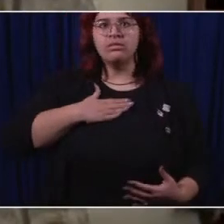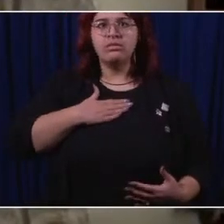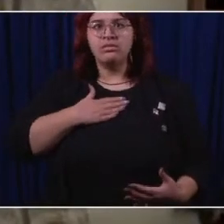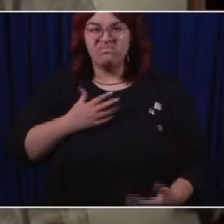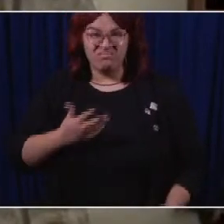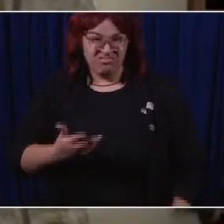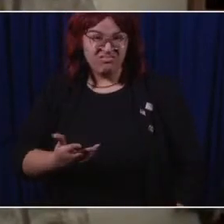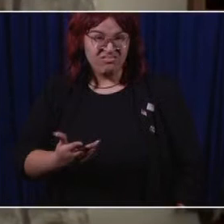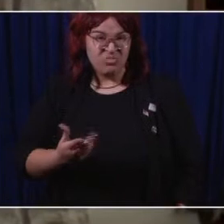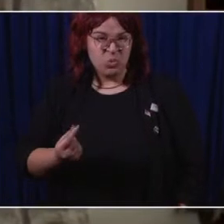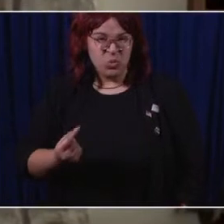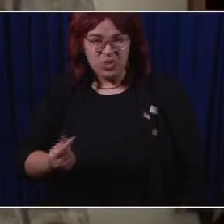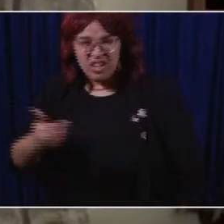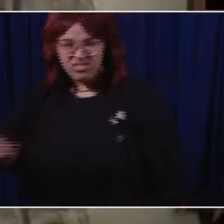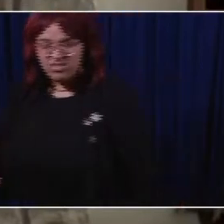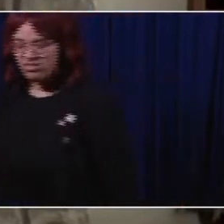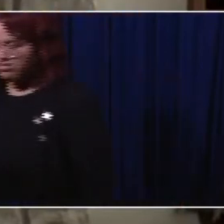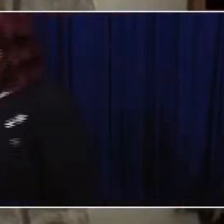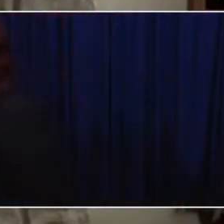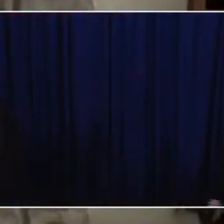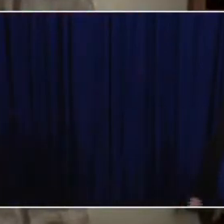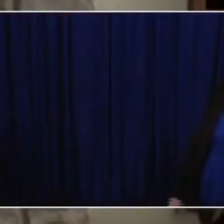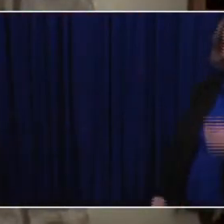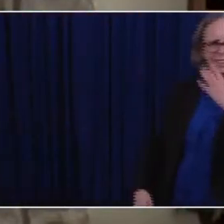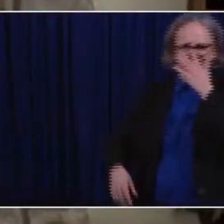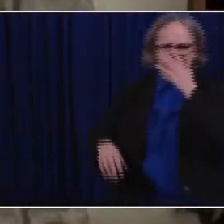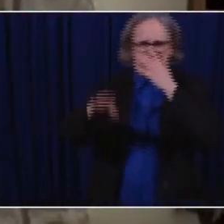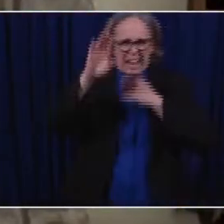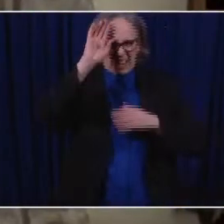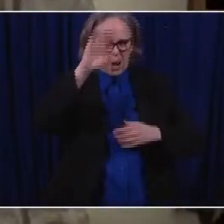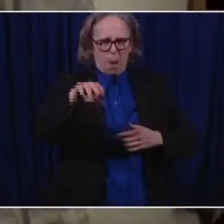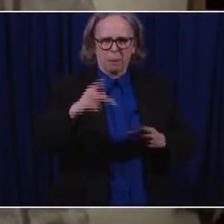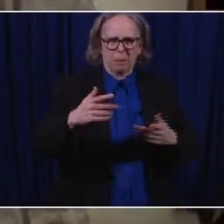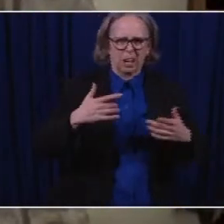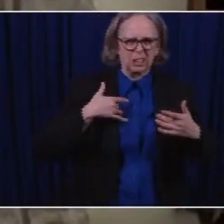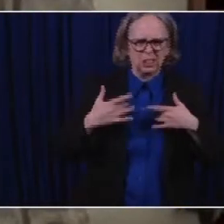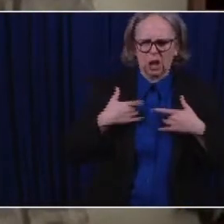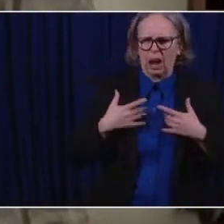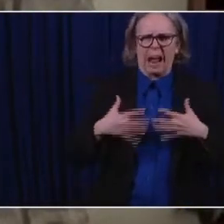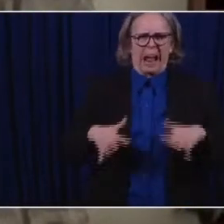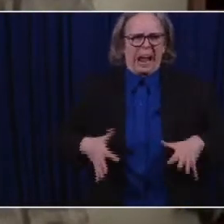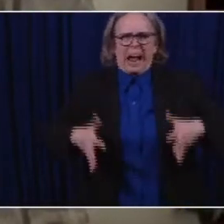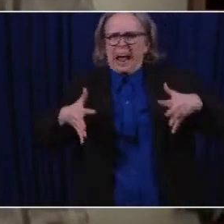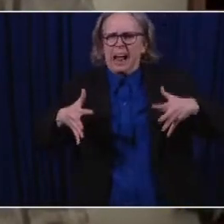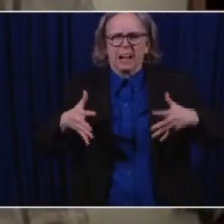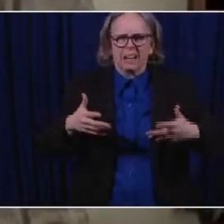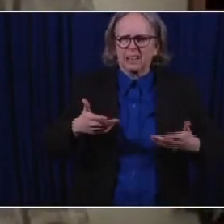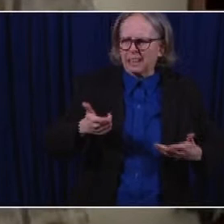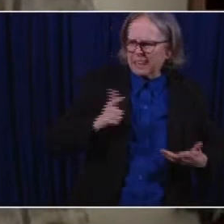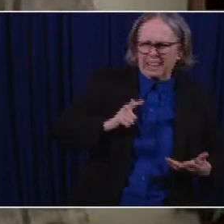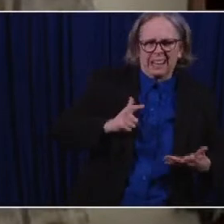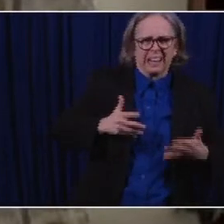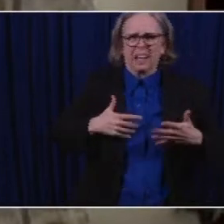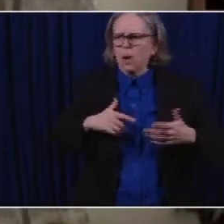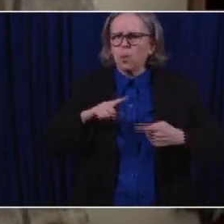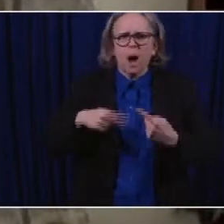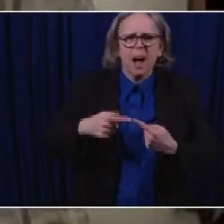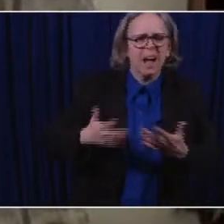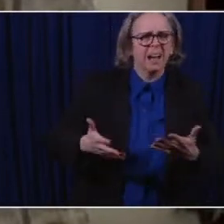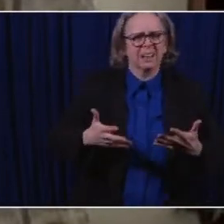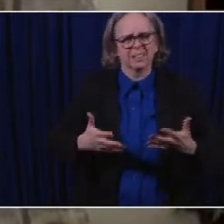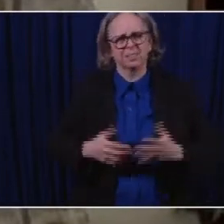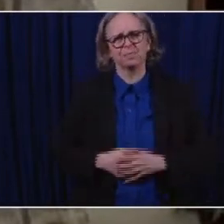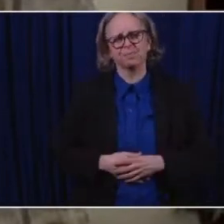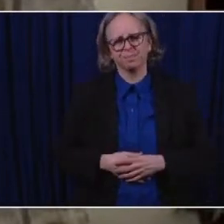People are getting anxious, and I fully appreciate that and understand that. We've got to get